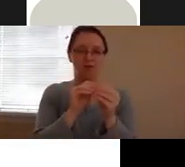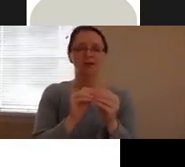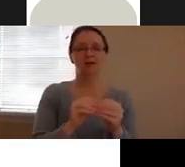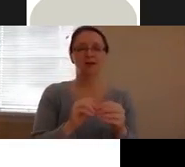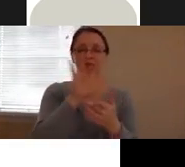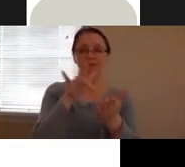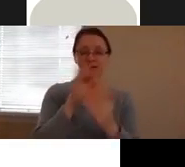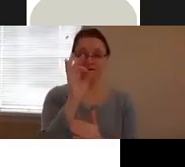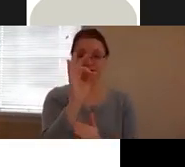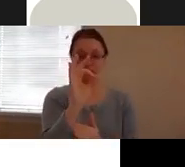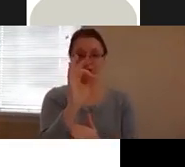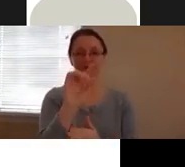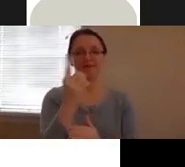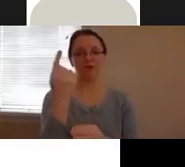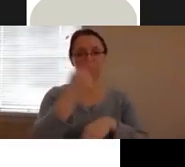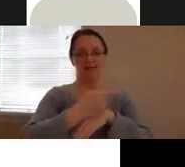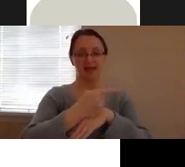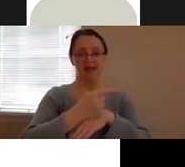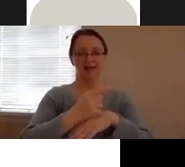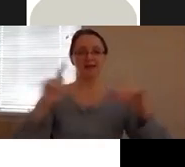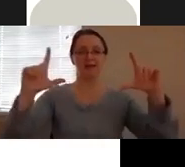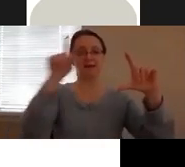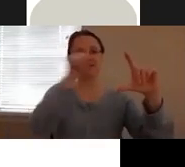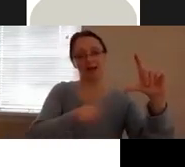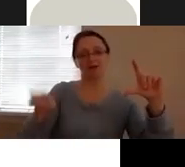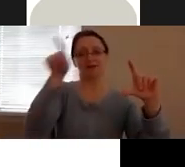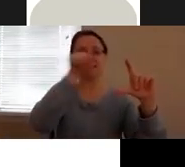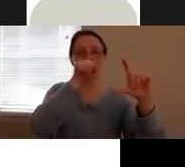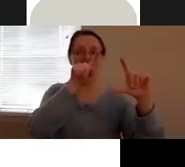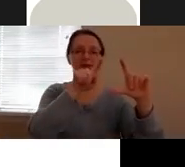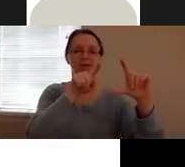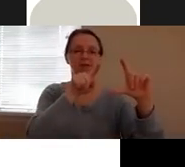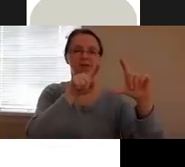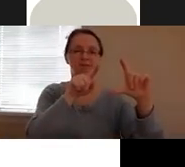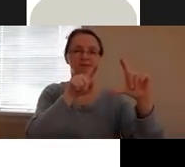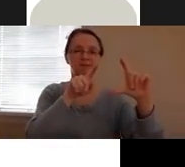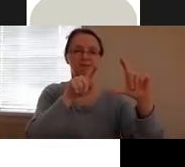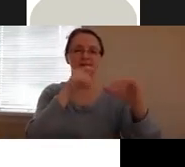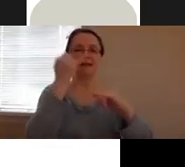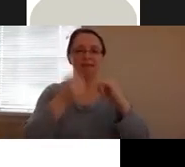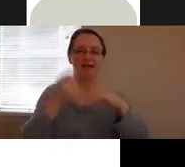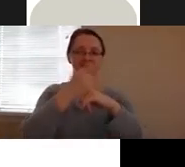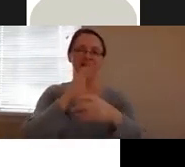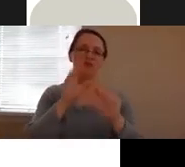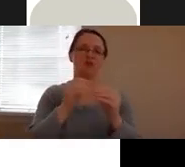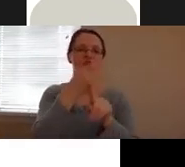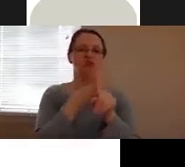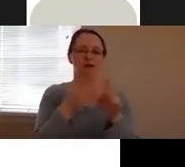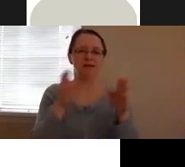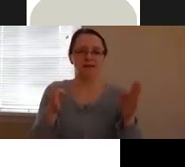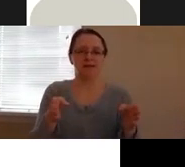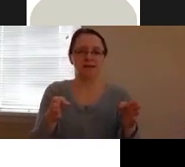first day, and the outermost circle is the last day. This is about 2 months. And you can see here,